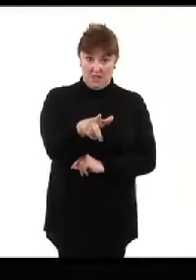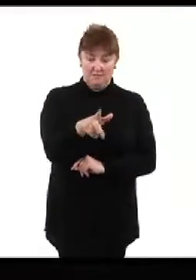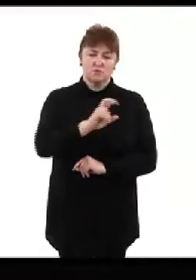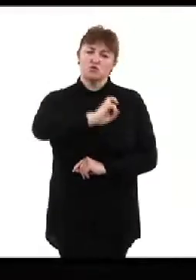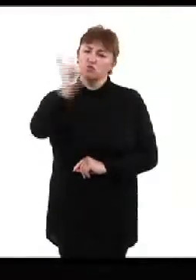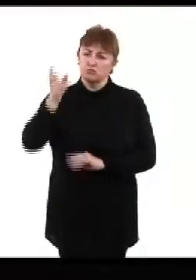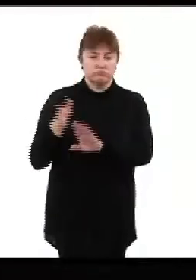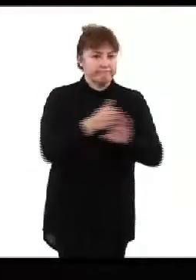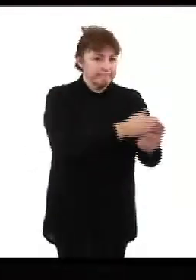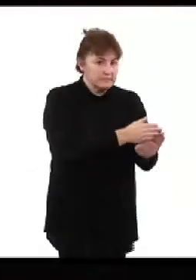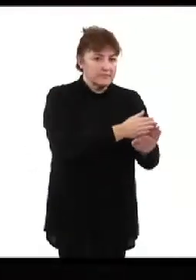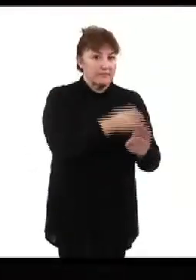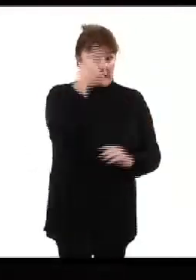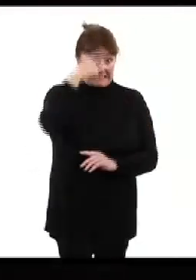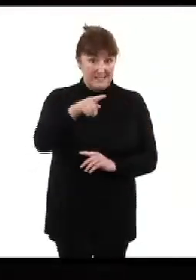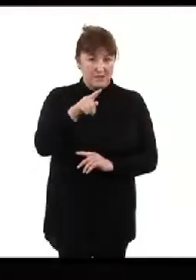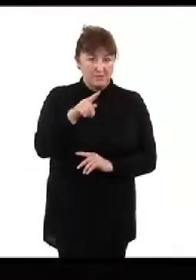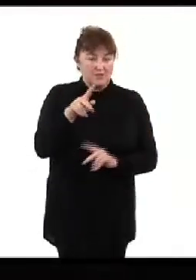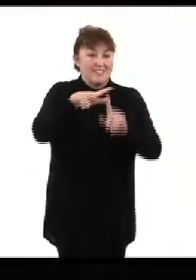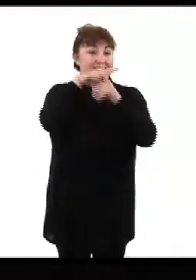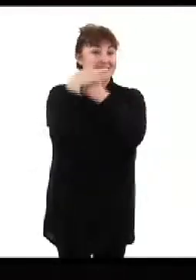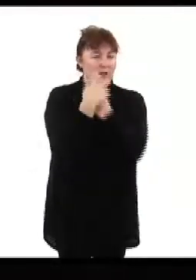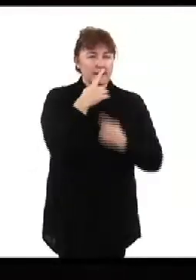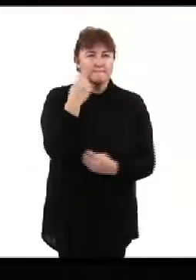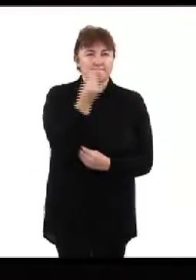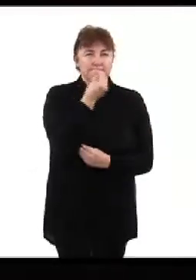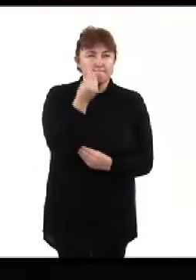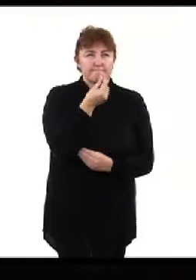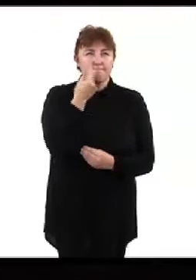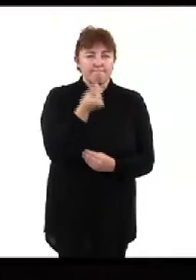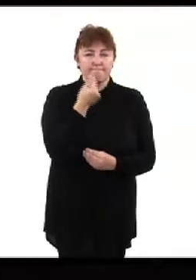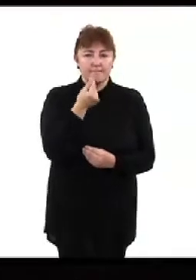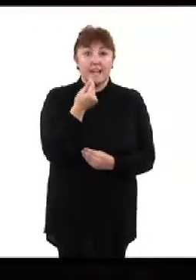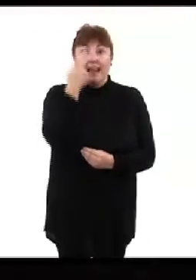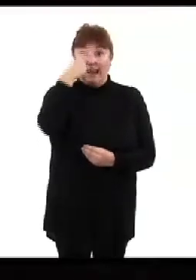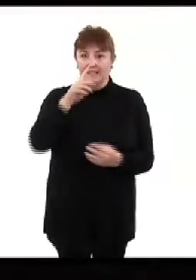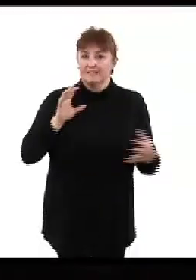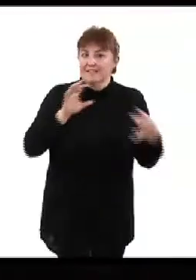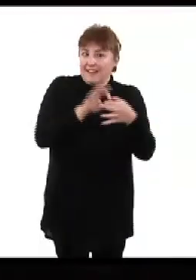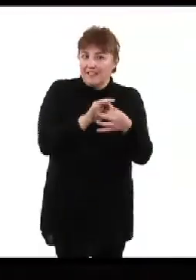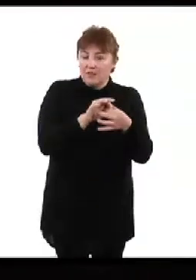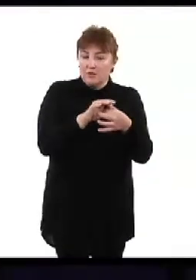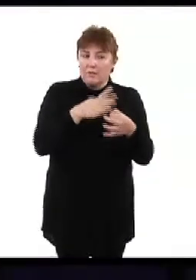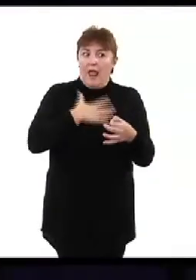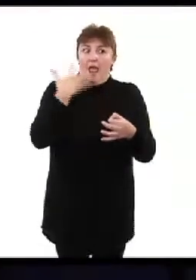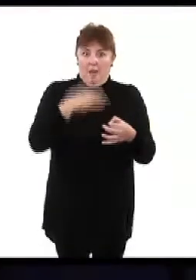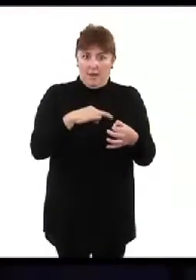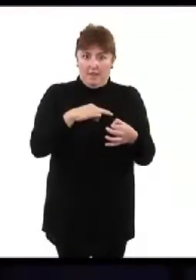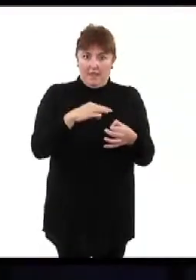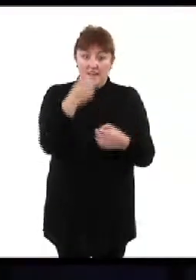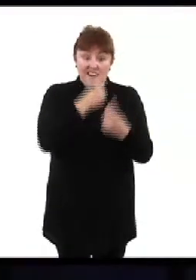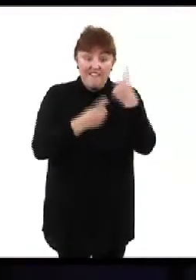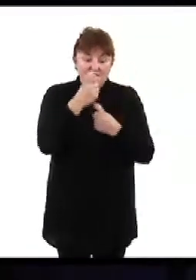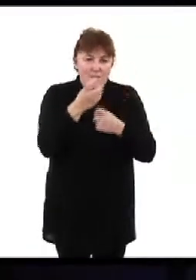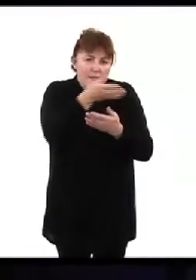So the other thing we know from TOTs has to do with when you are able to get some partial information about